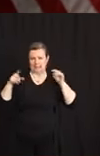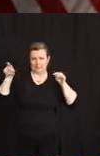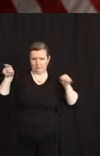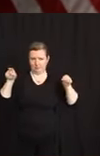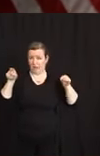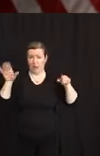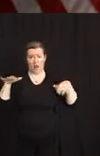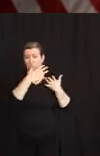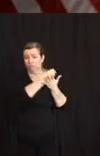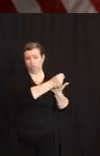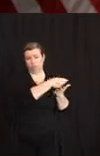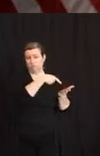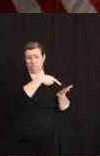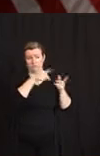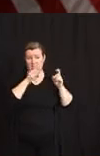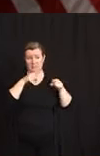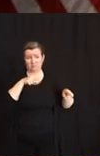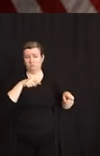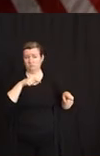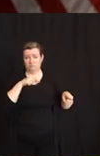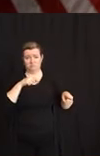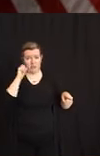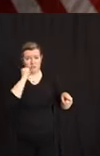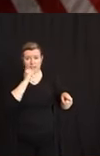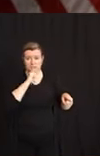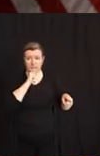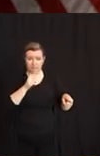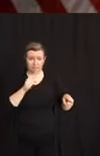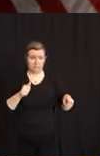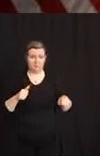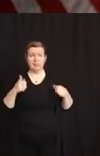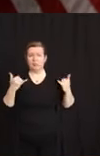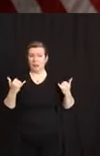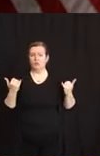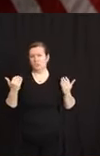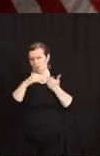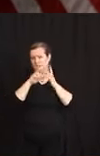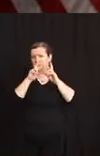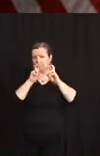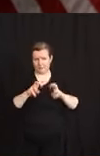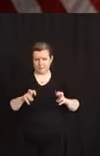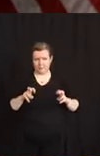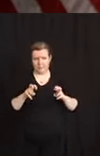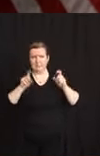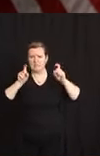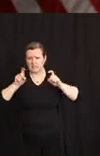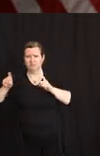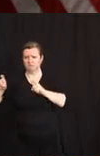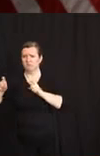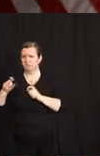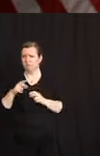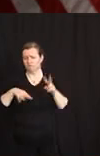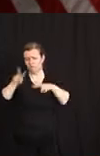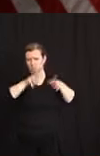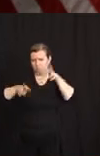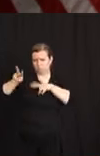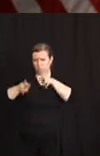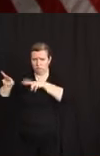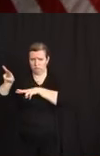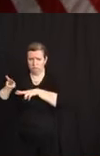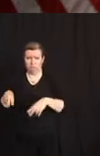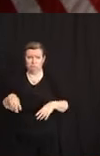entirety of the testing regime right now. Again, not just to lower infections, to help